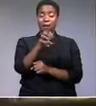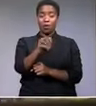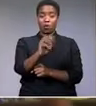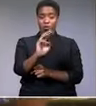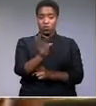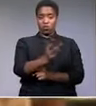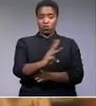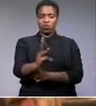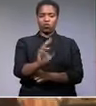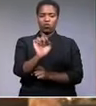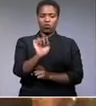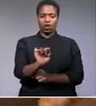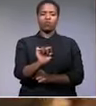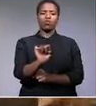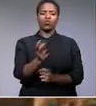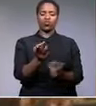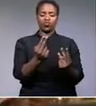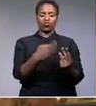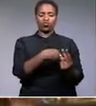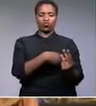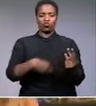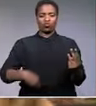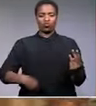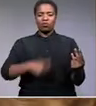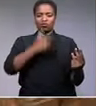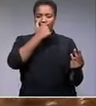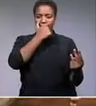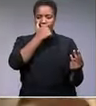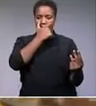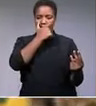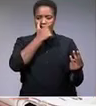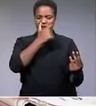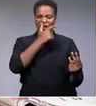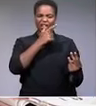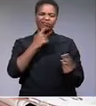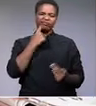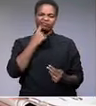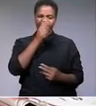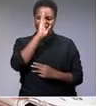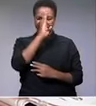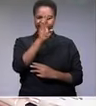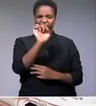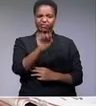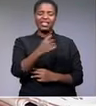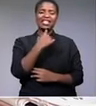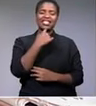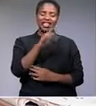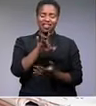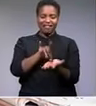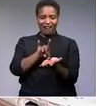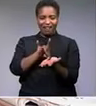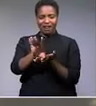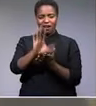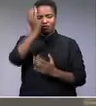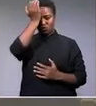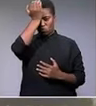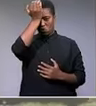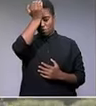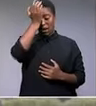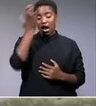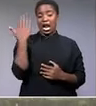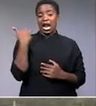to newly elected ANC President Cyril Ramaphosa was straightforward. Fire Jacob Zuma.